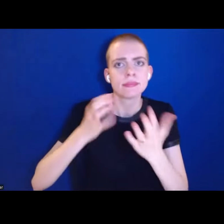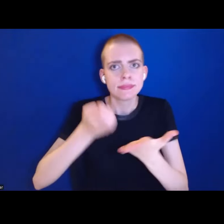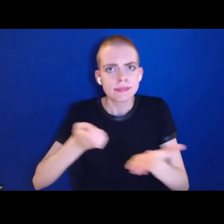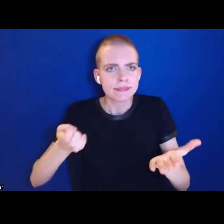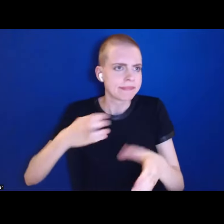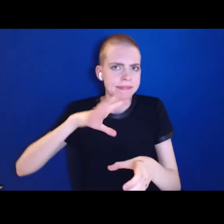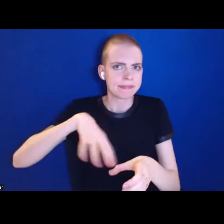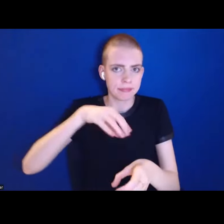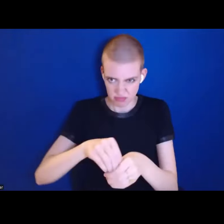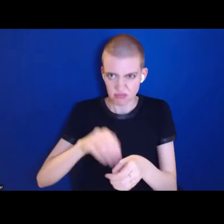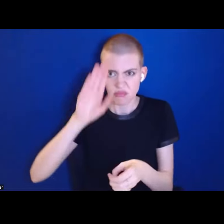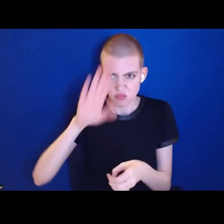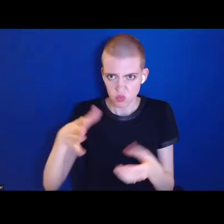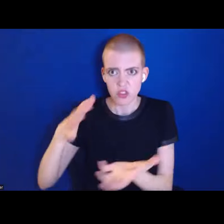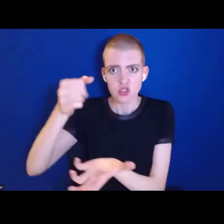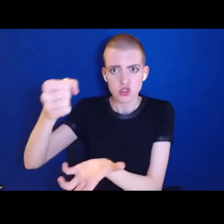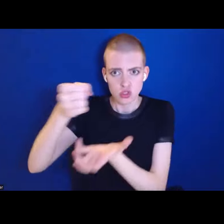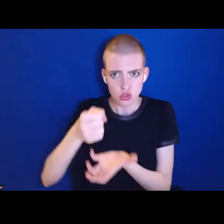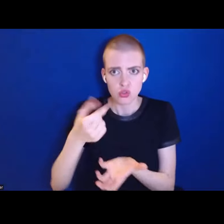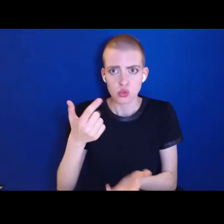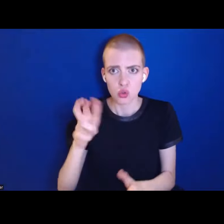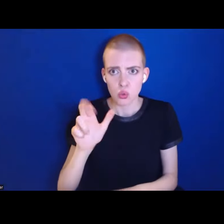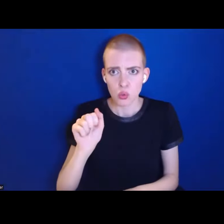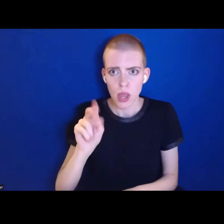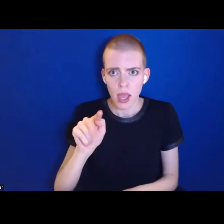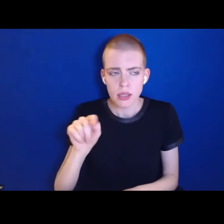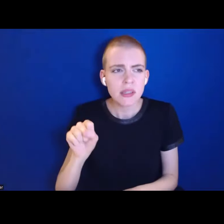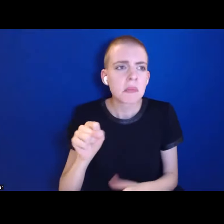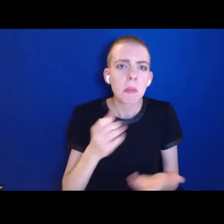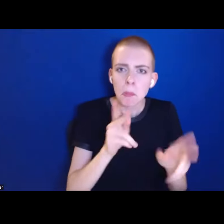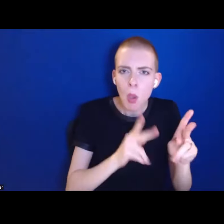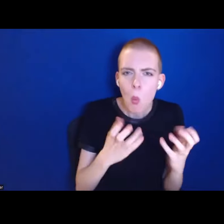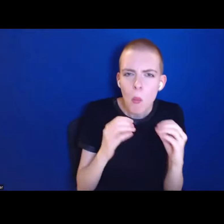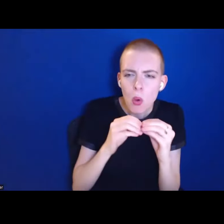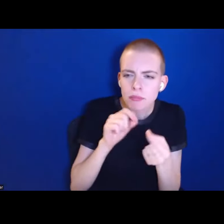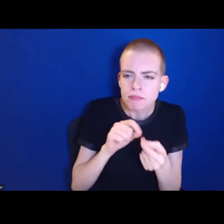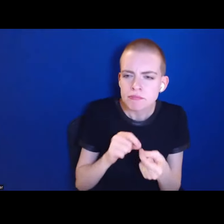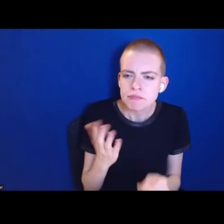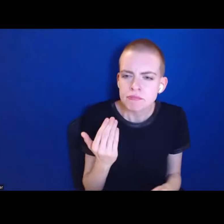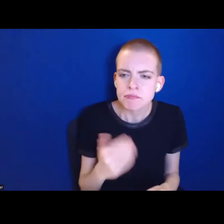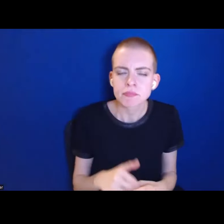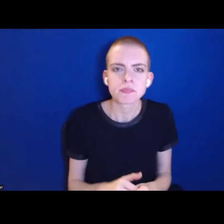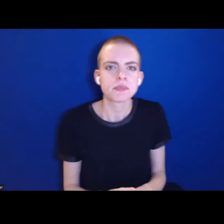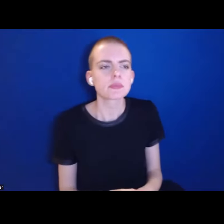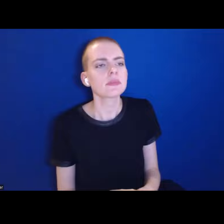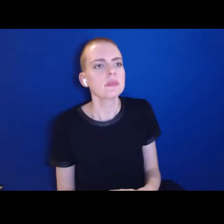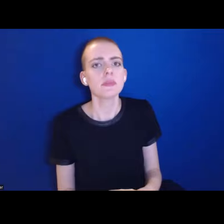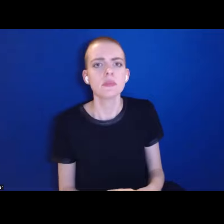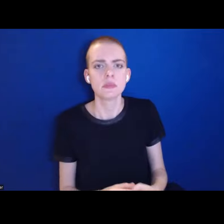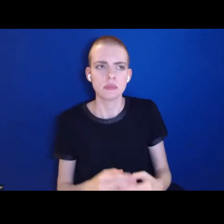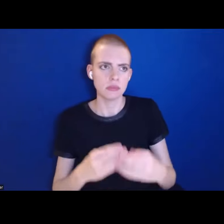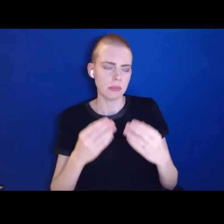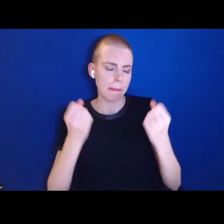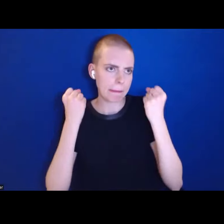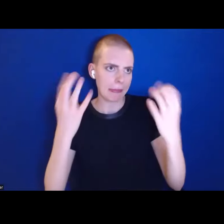you said you got grants, but I guess people want a few specifics. Yeah, I think there's a whole lot more options right